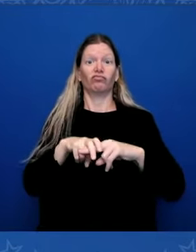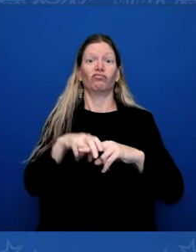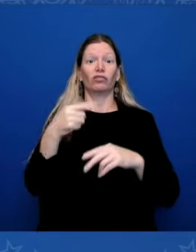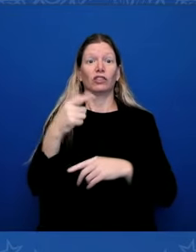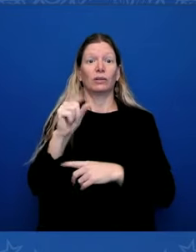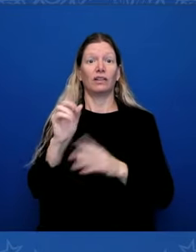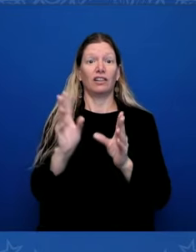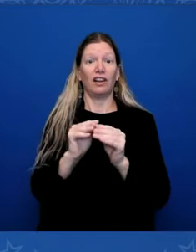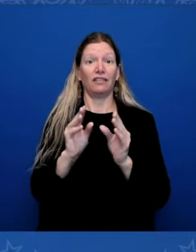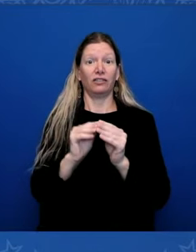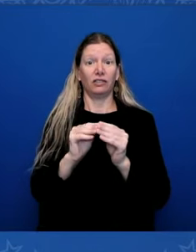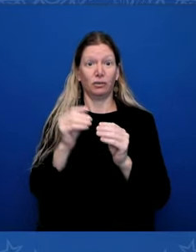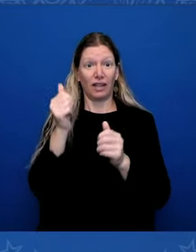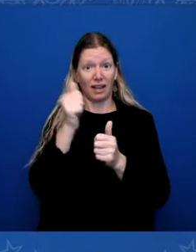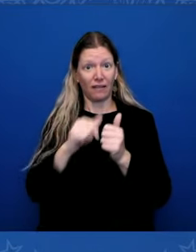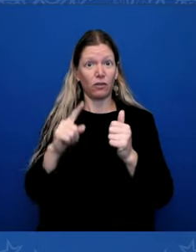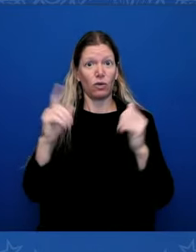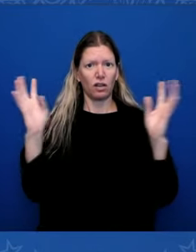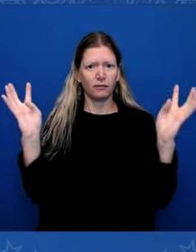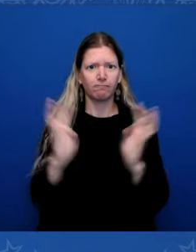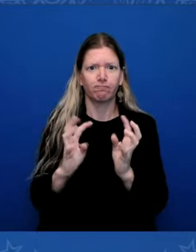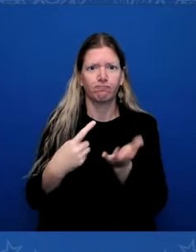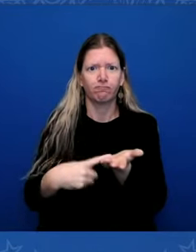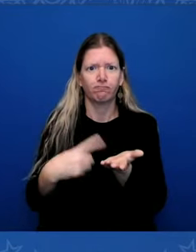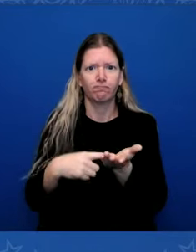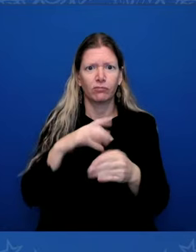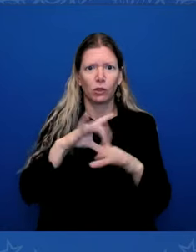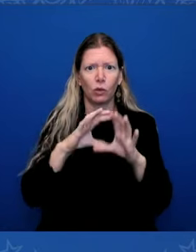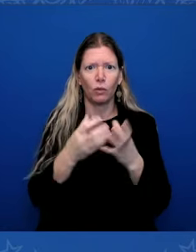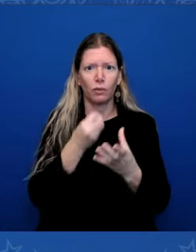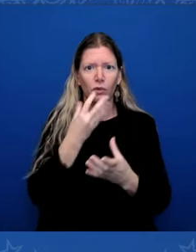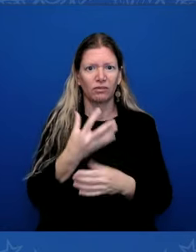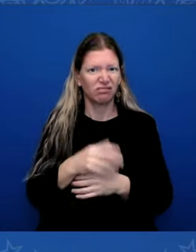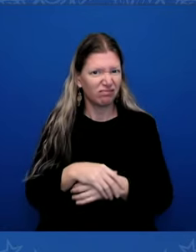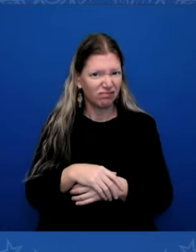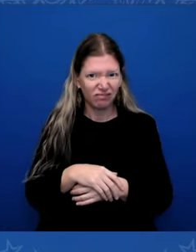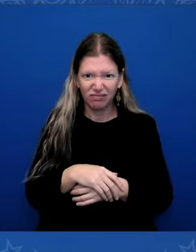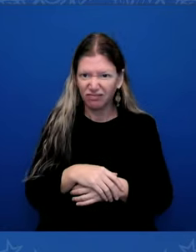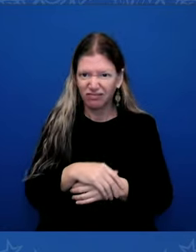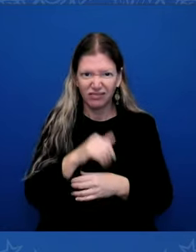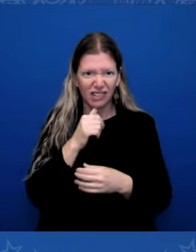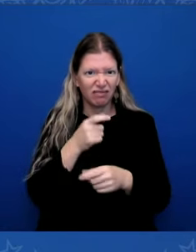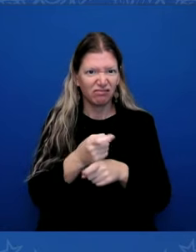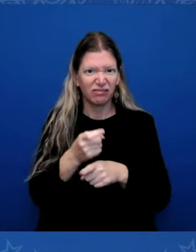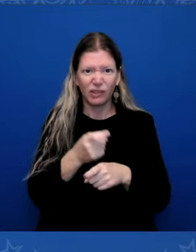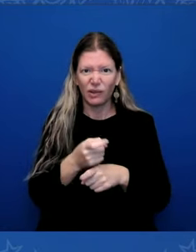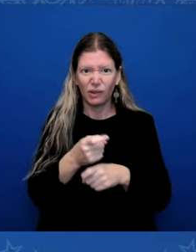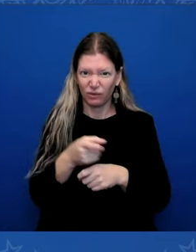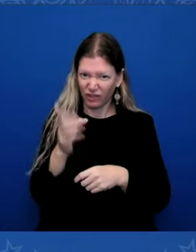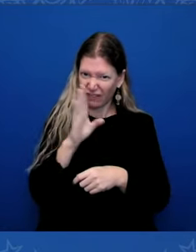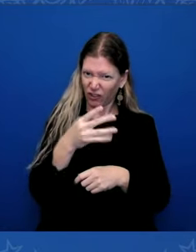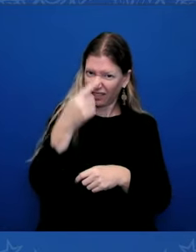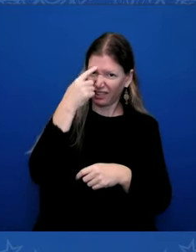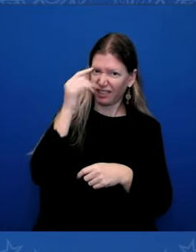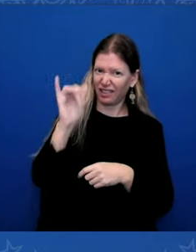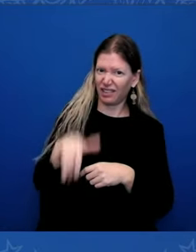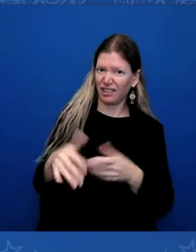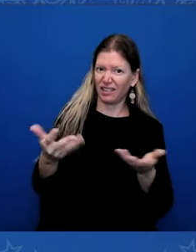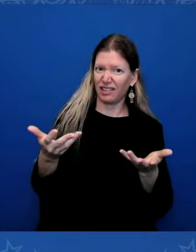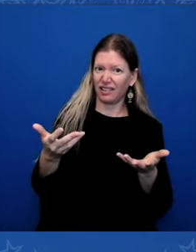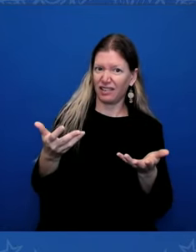And there's a, my brother loves heaven. There's famous lines from movies that he always